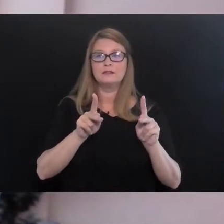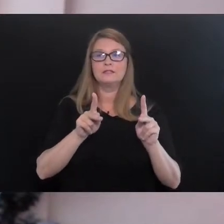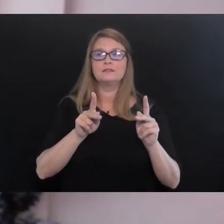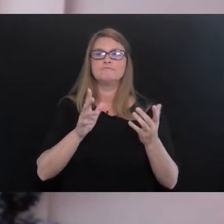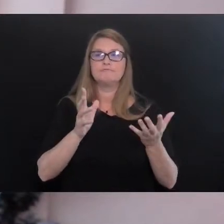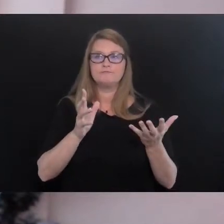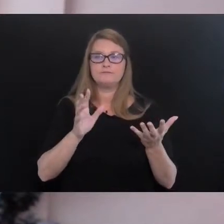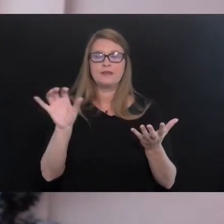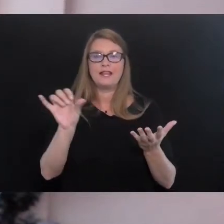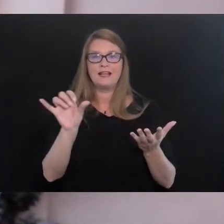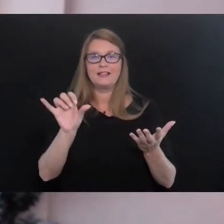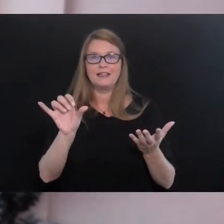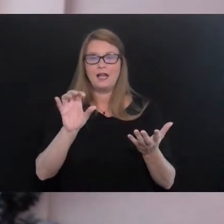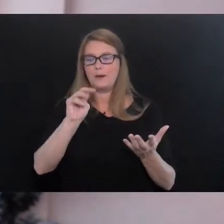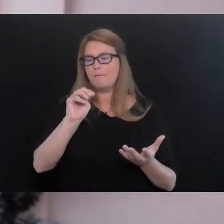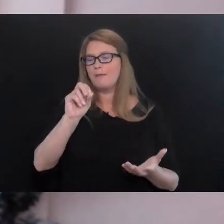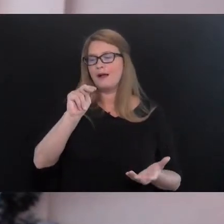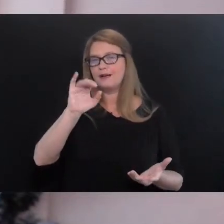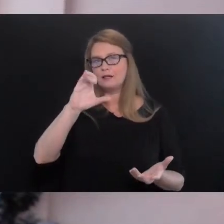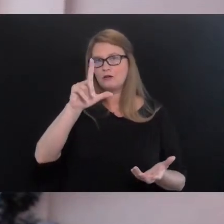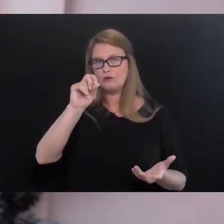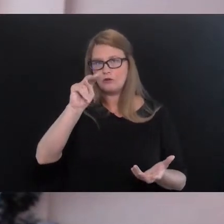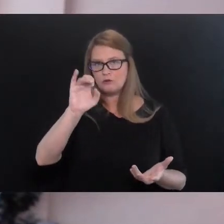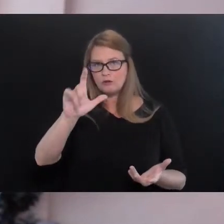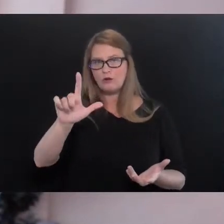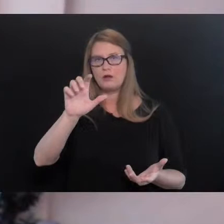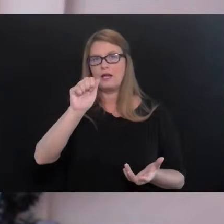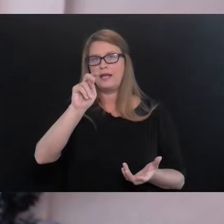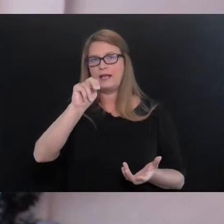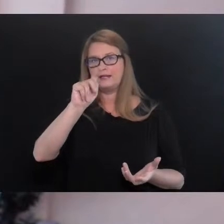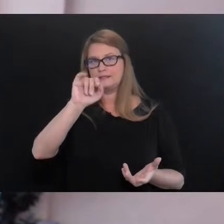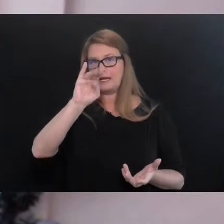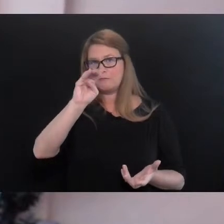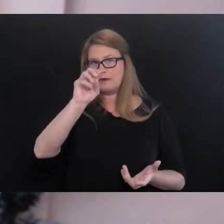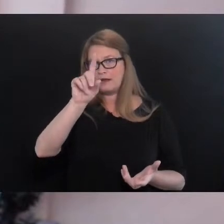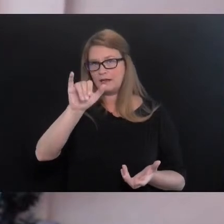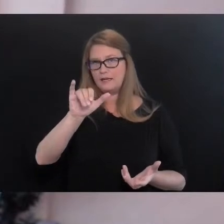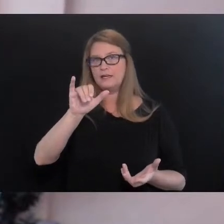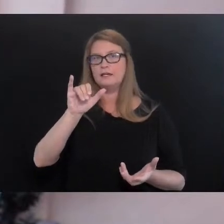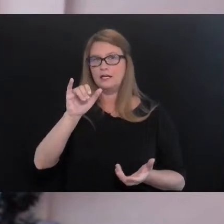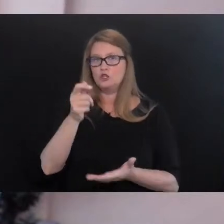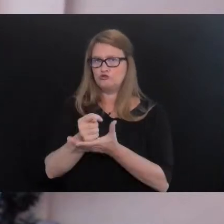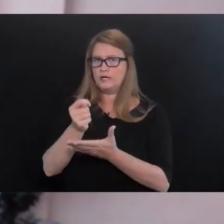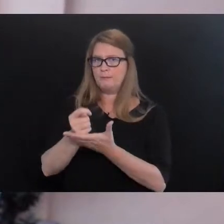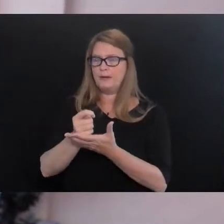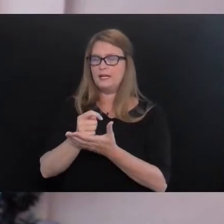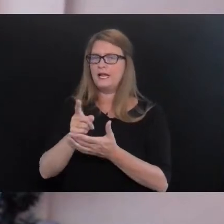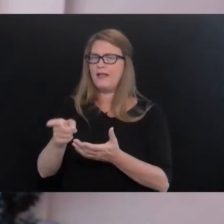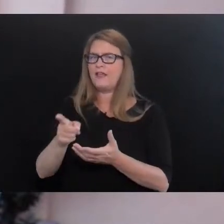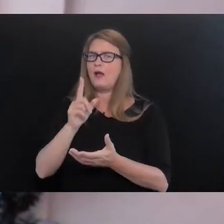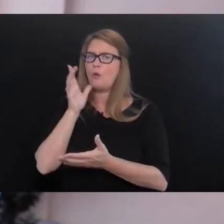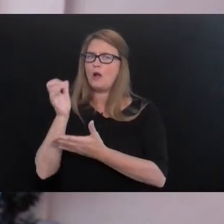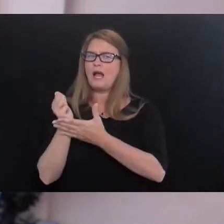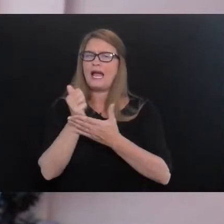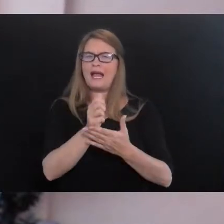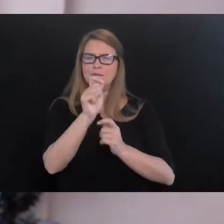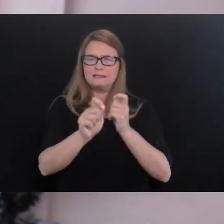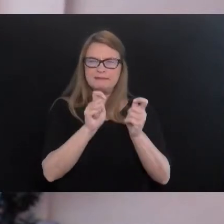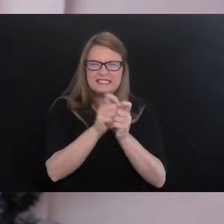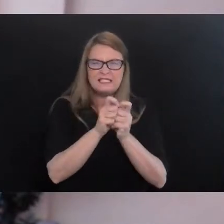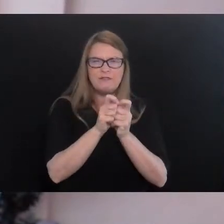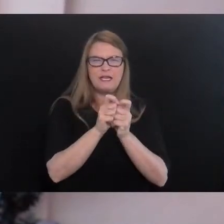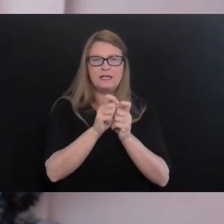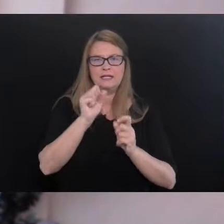modifiers, like the monoclonal antibody treatment, that are directed against very specific parts of the